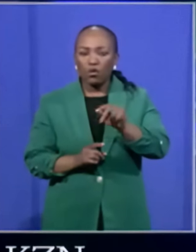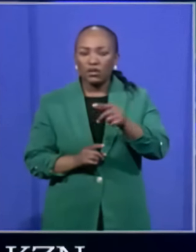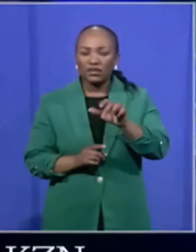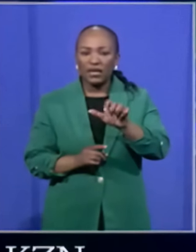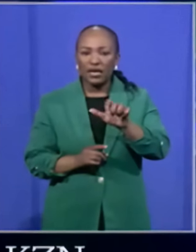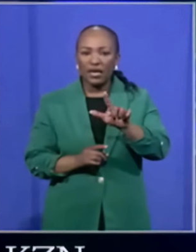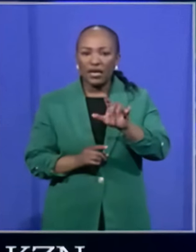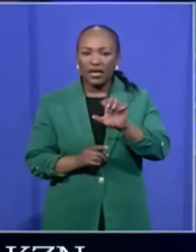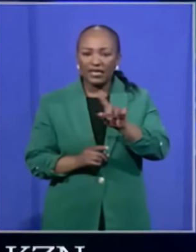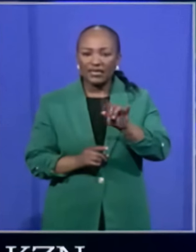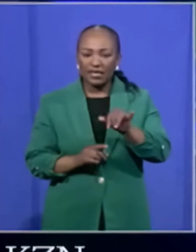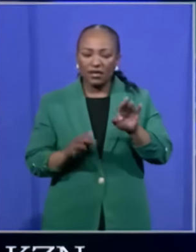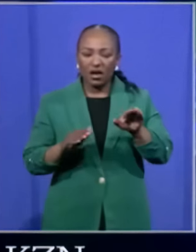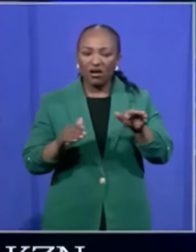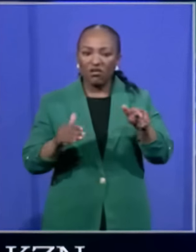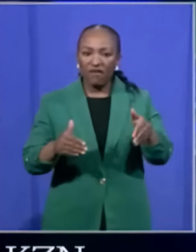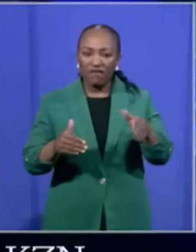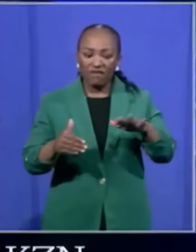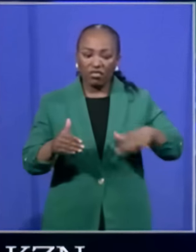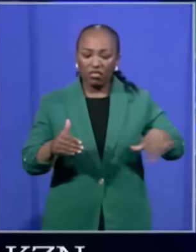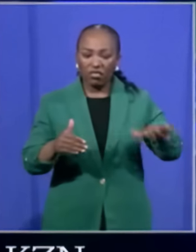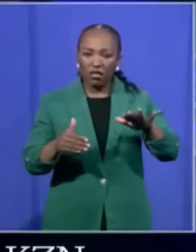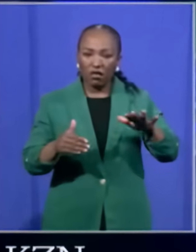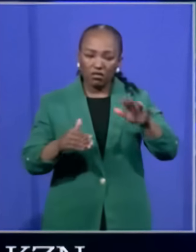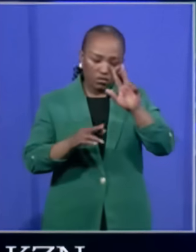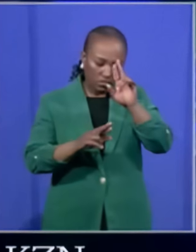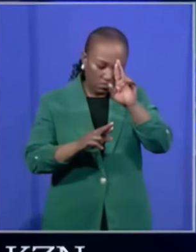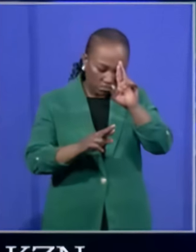botjhaba. Mmuso o entse sena ho mo fa tlotla.